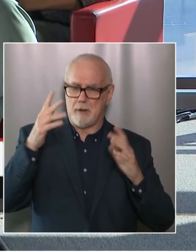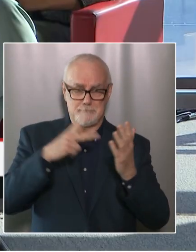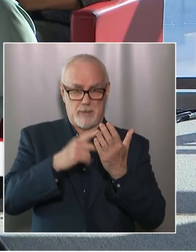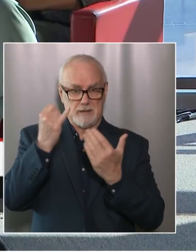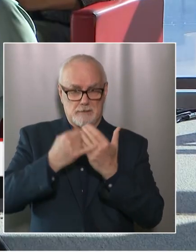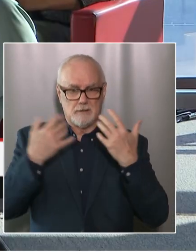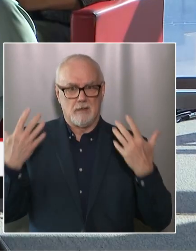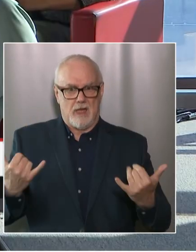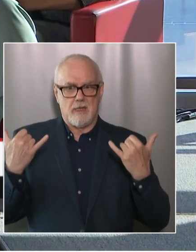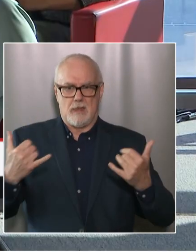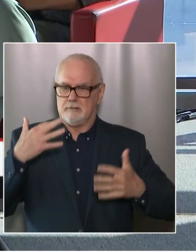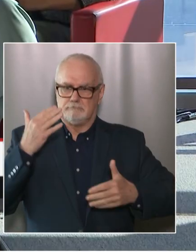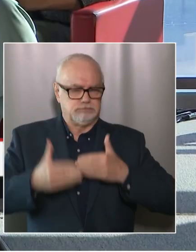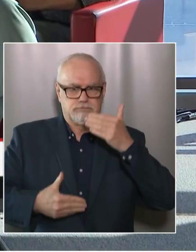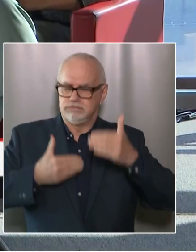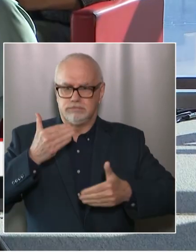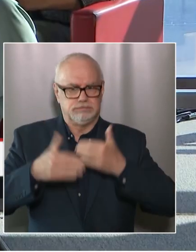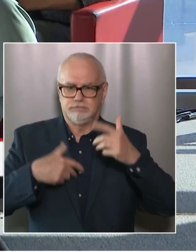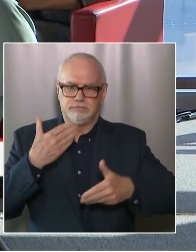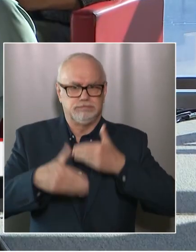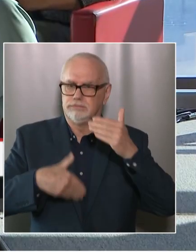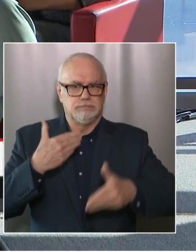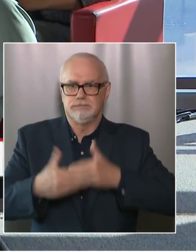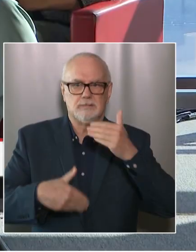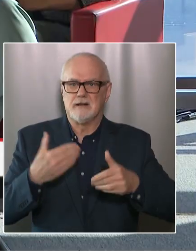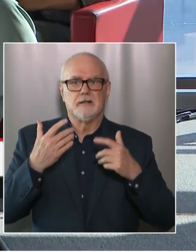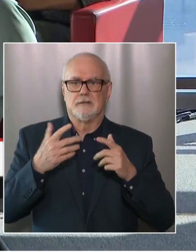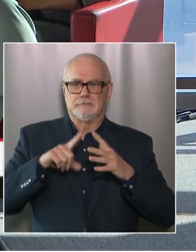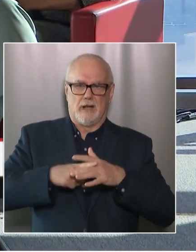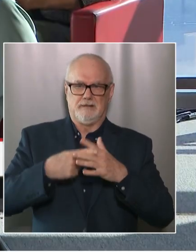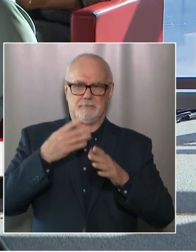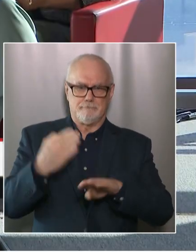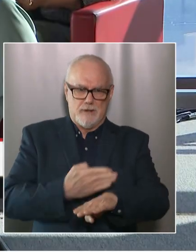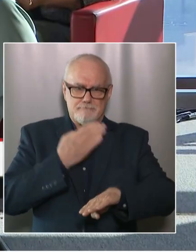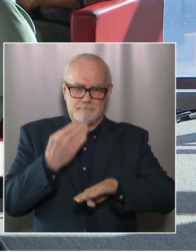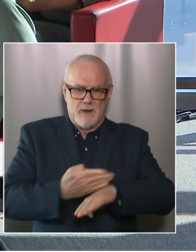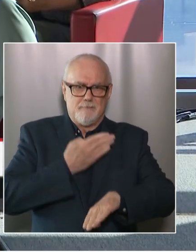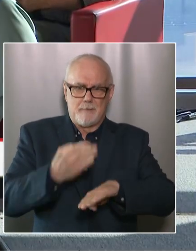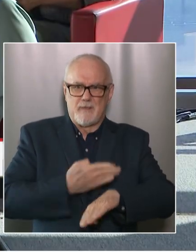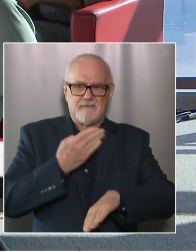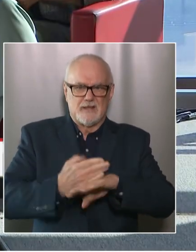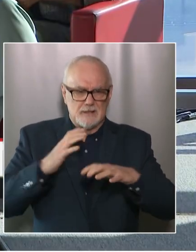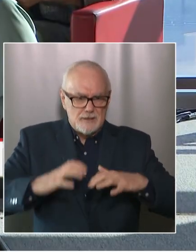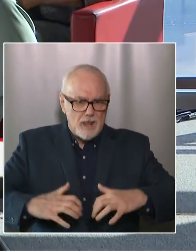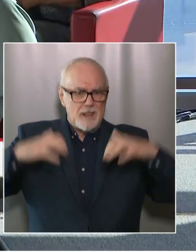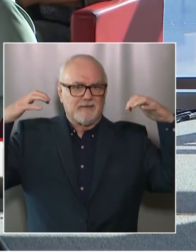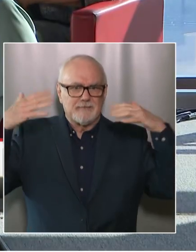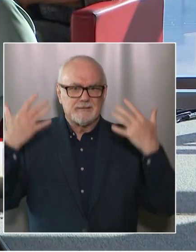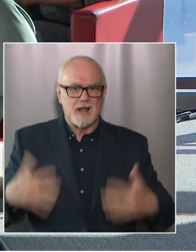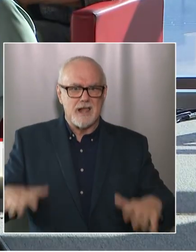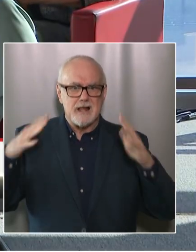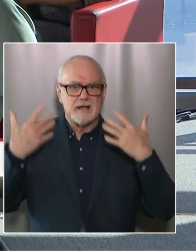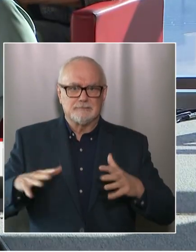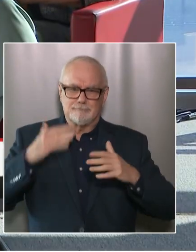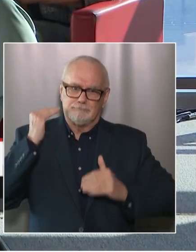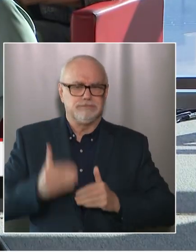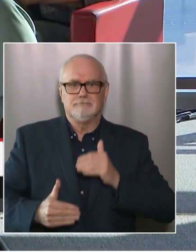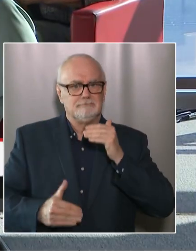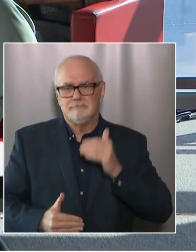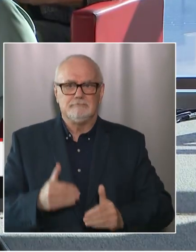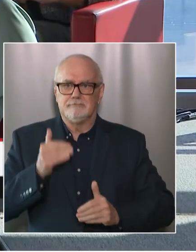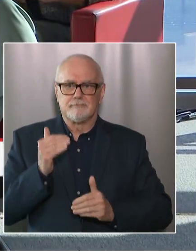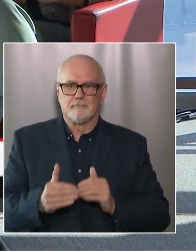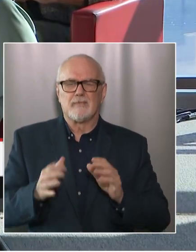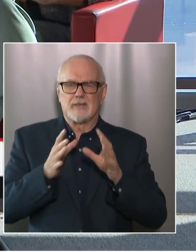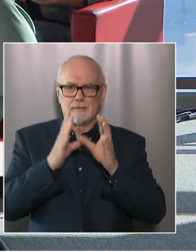underway. But as you sort of talked about, business opportunities, jobs, investment are coming. What kind of legacy